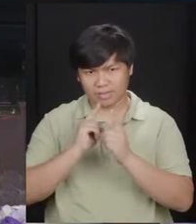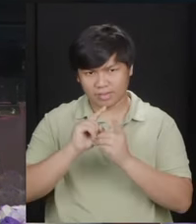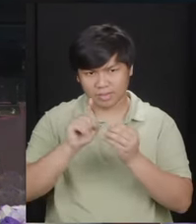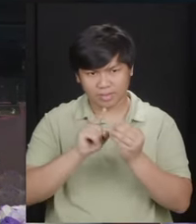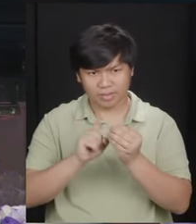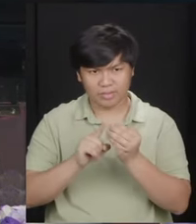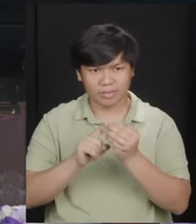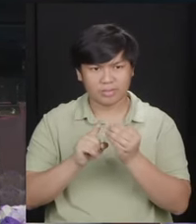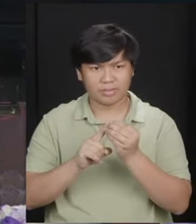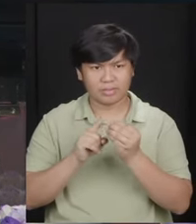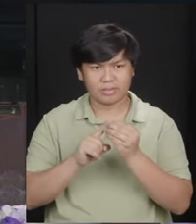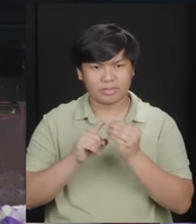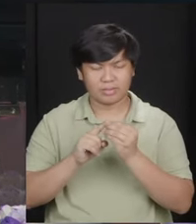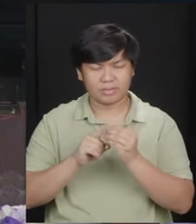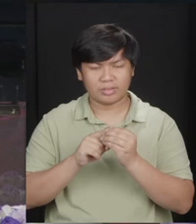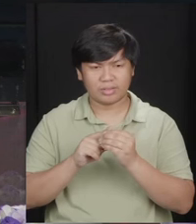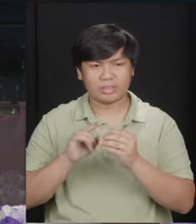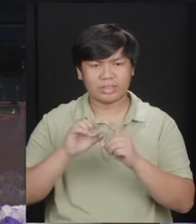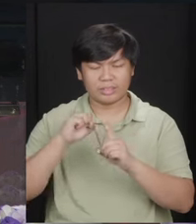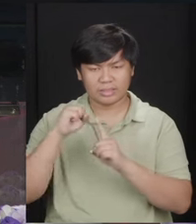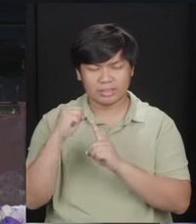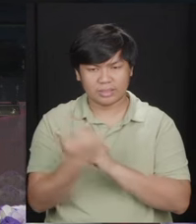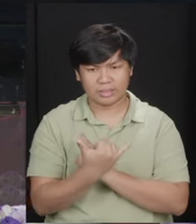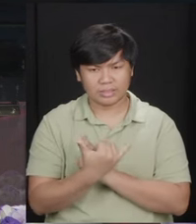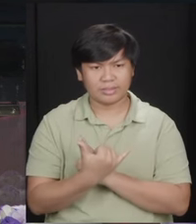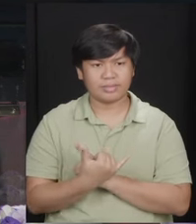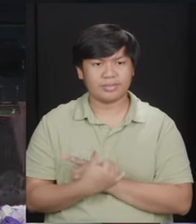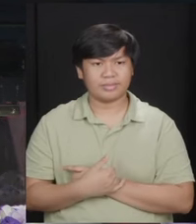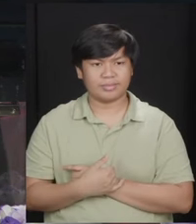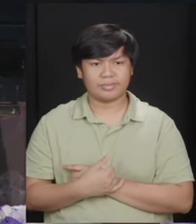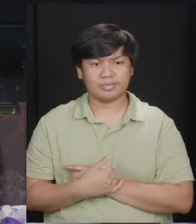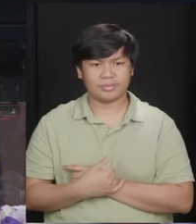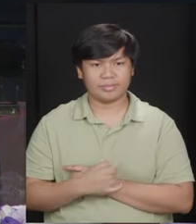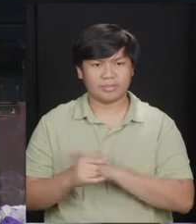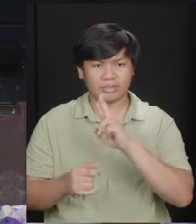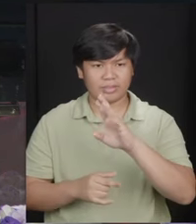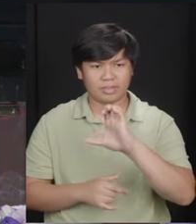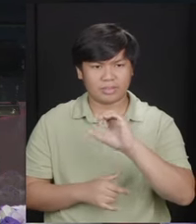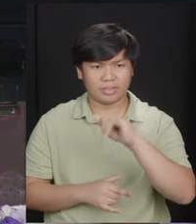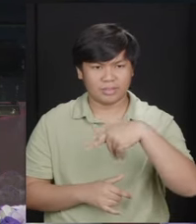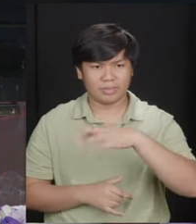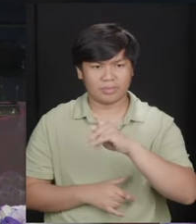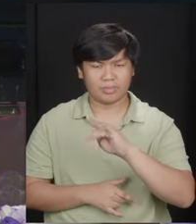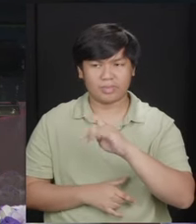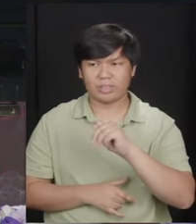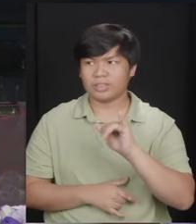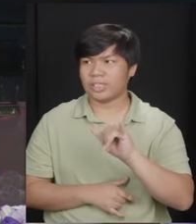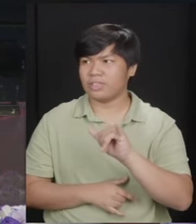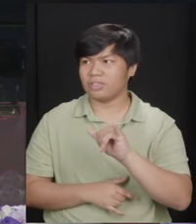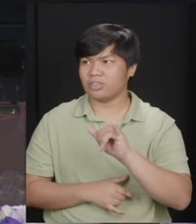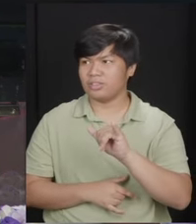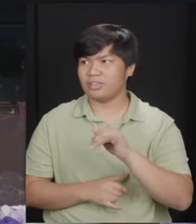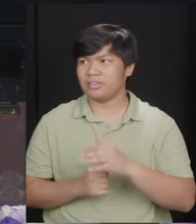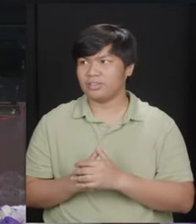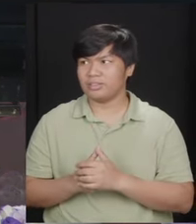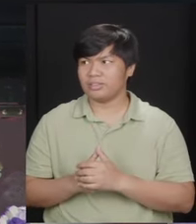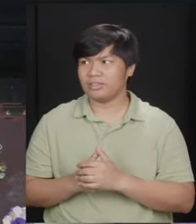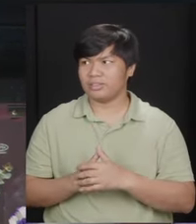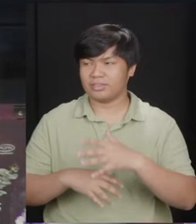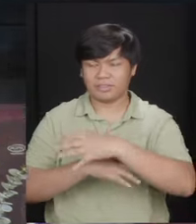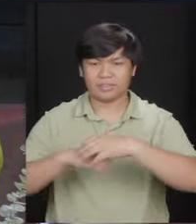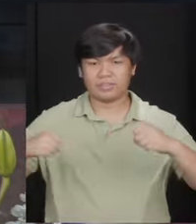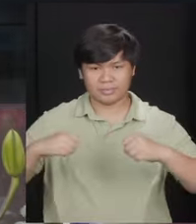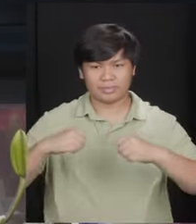something first as a reality in society. Reciprocity. What is that? It's the societal norm. If you're nice to